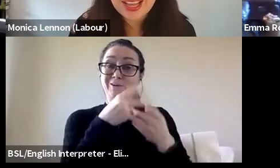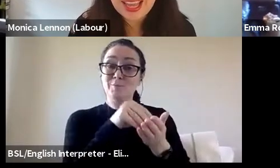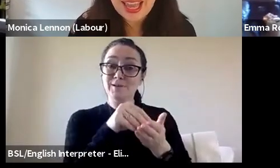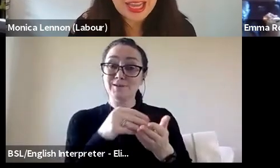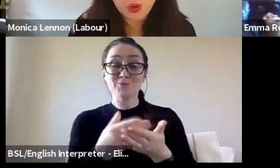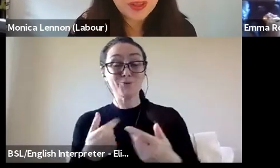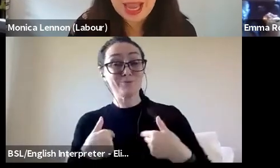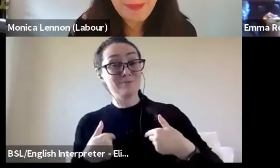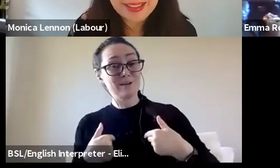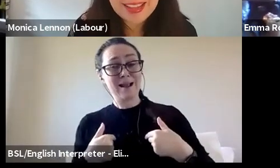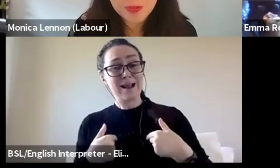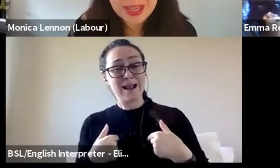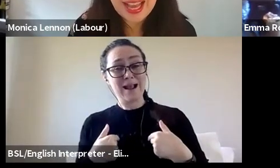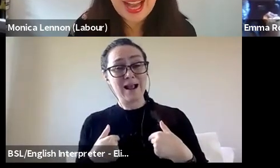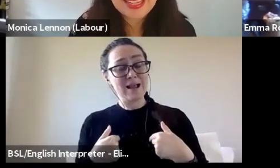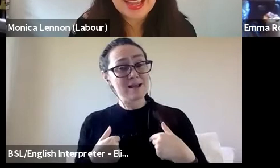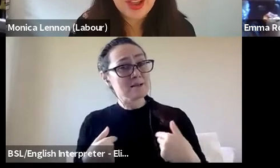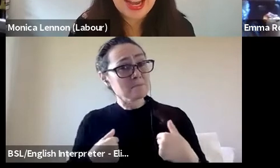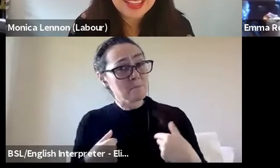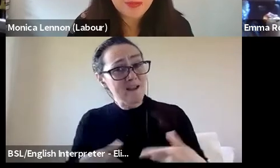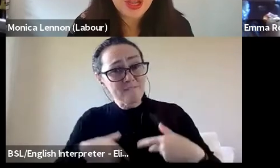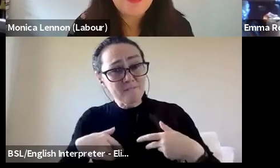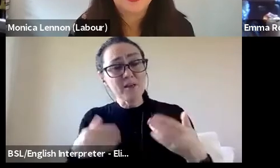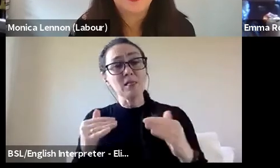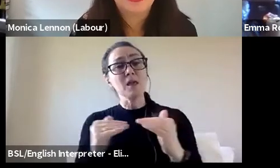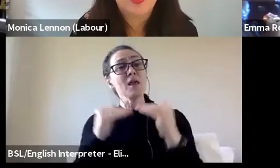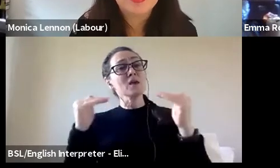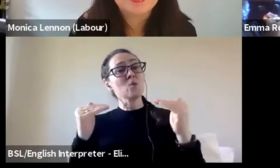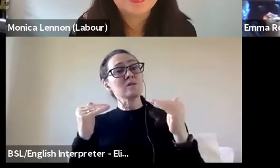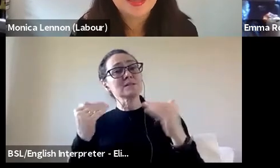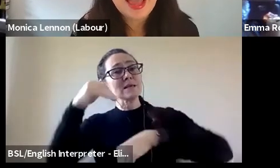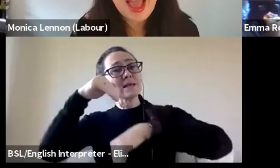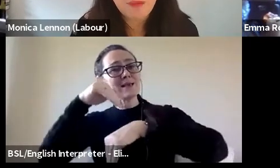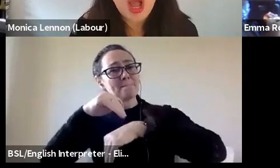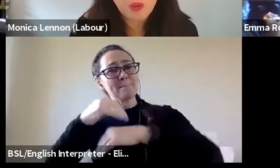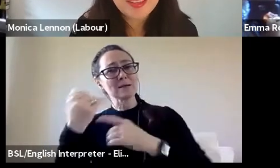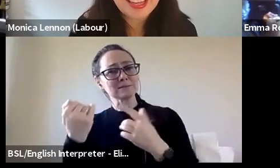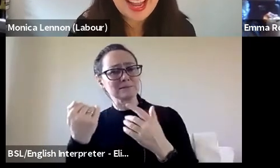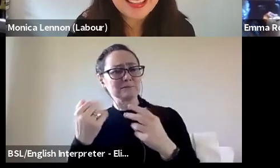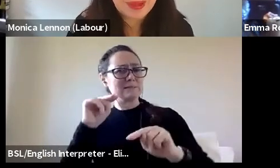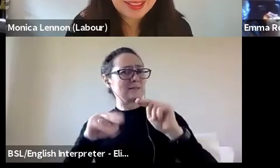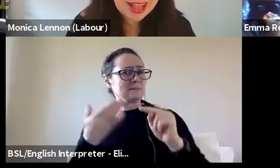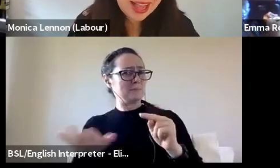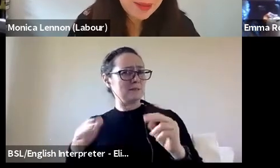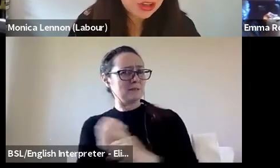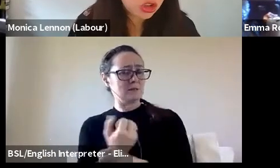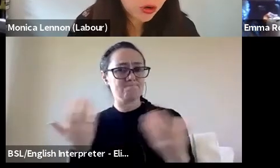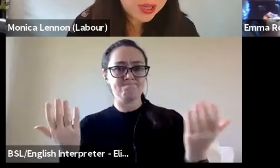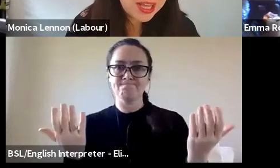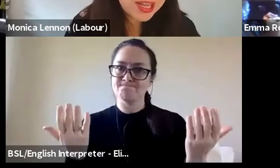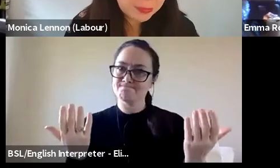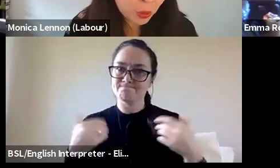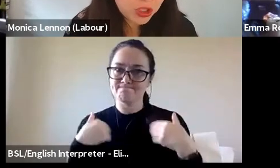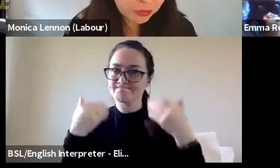proper equality impact assessment carried out. And I think the point about local authorities, what I would say is, because I am a